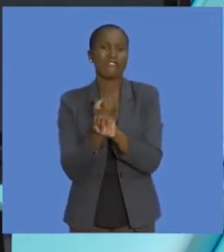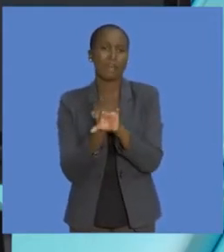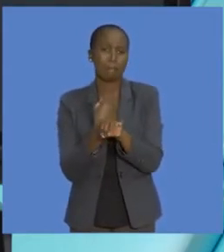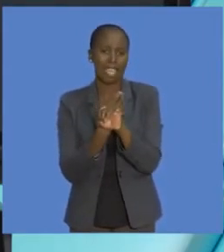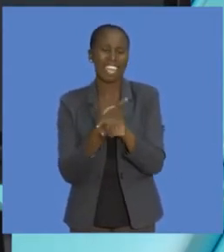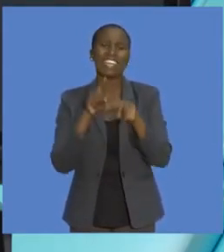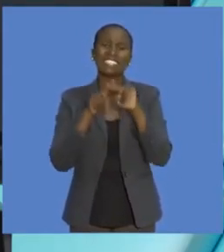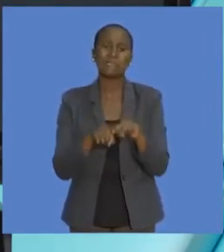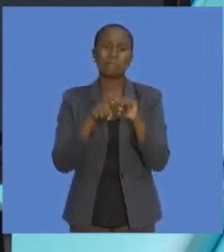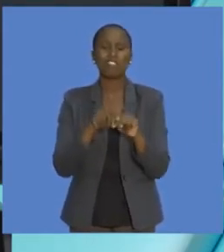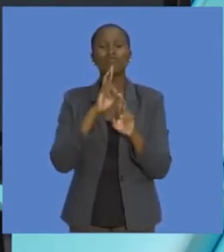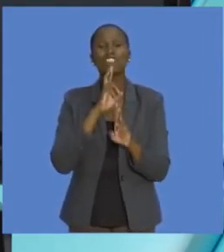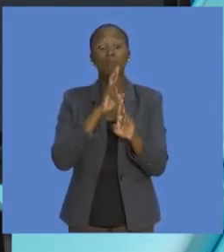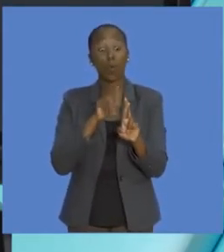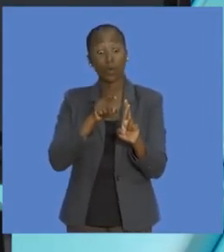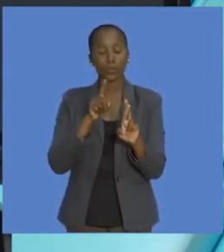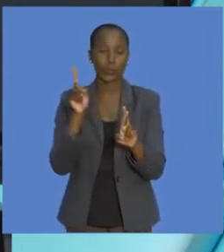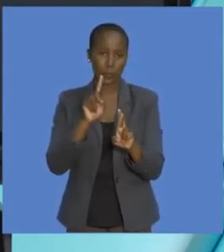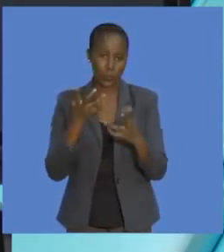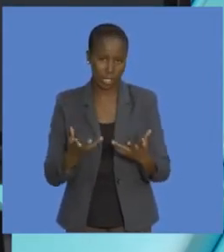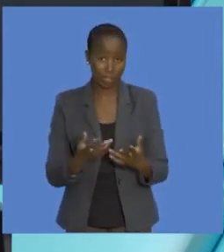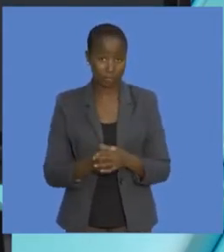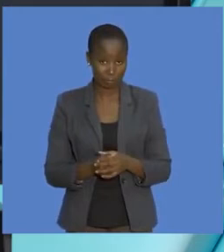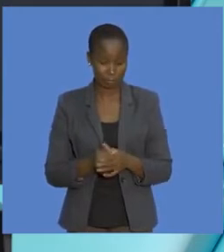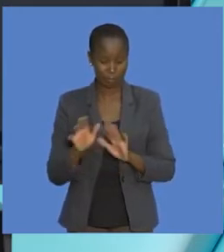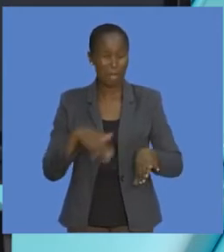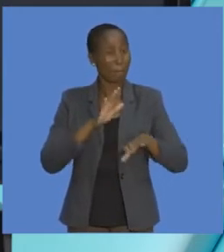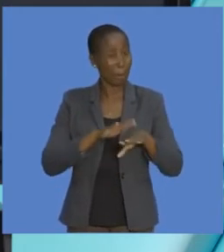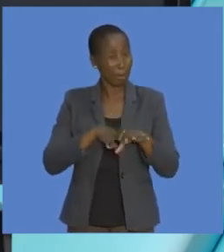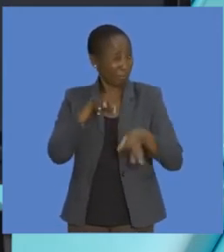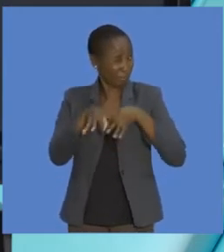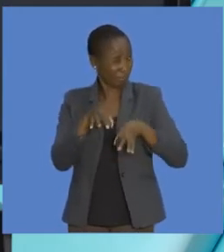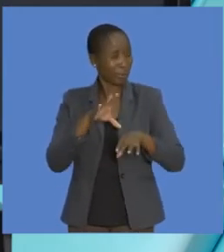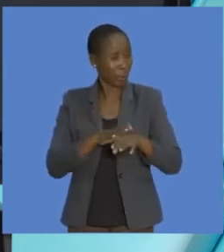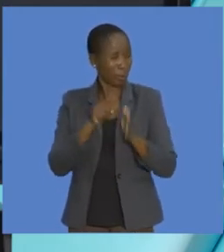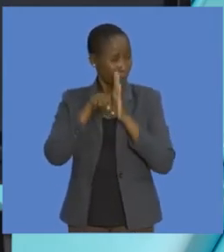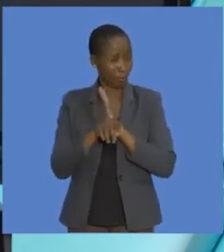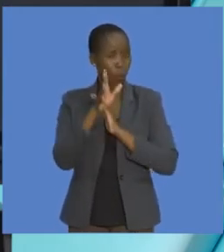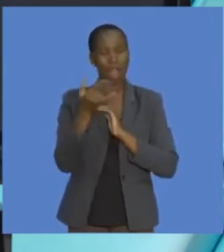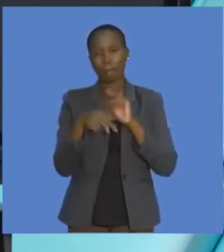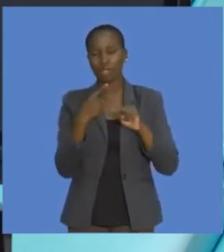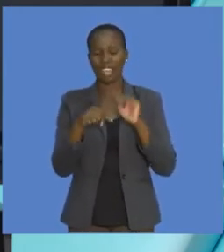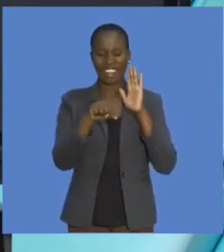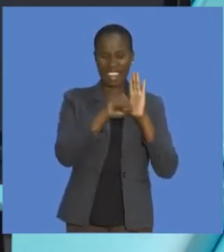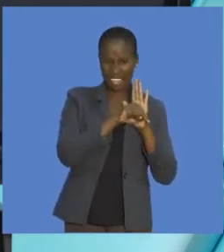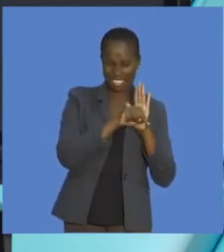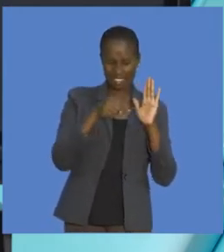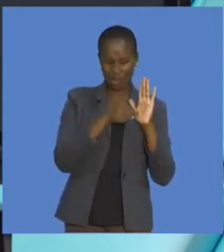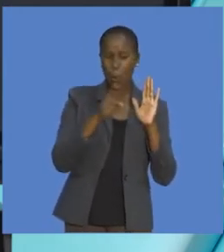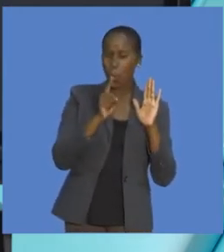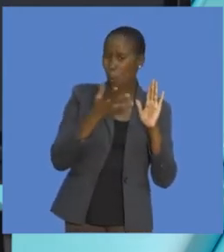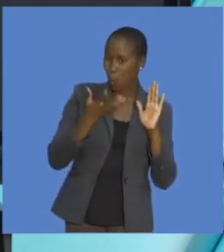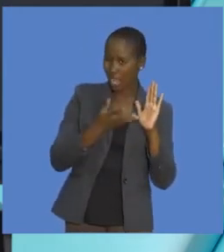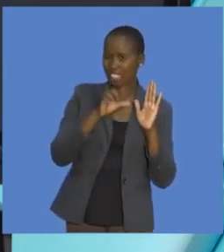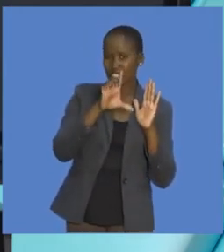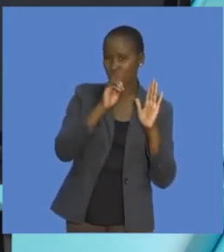So guys, we need to unpack this in the next segment. We need to unpack what the negative feedback loop is, and we'll try and understand how it works in the